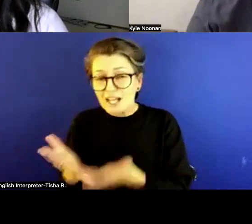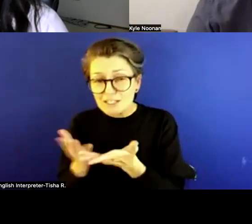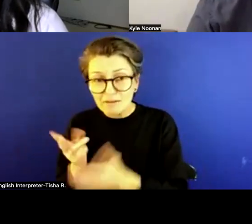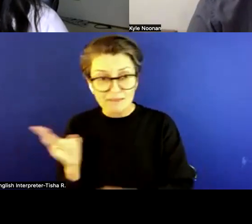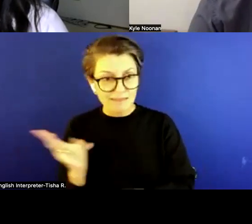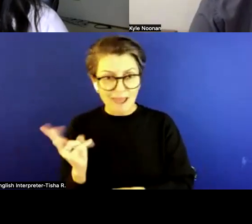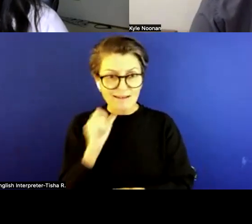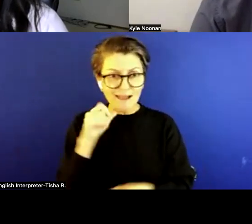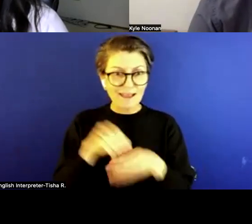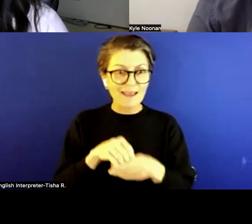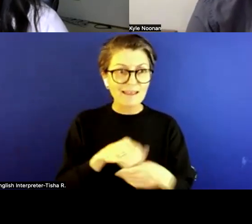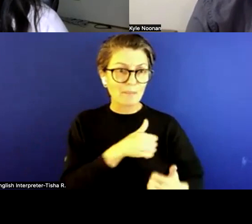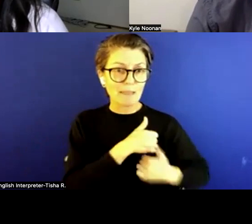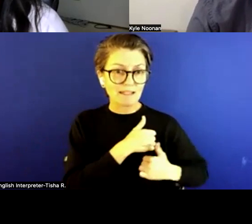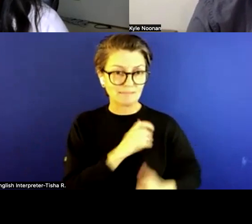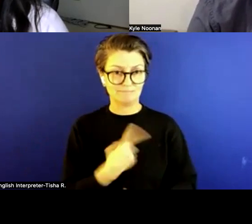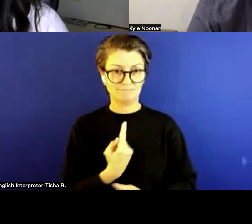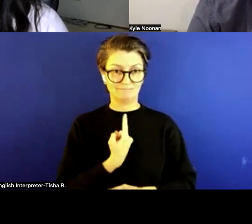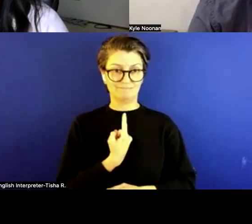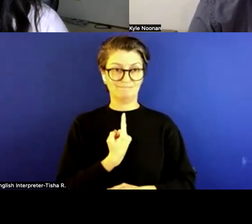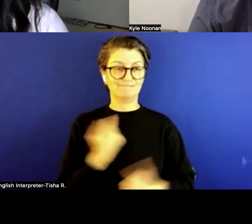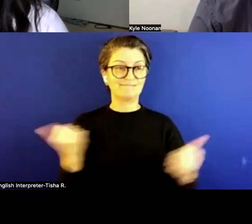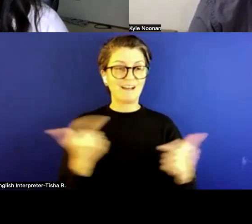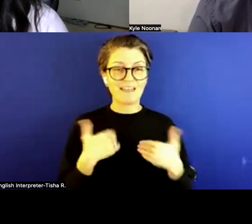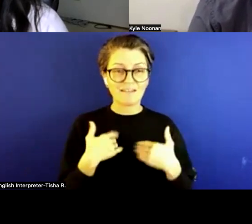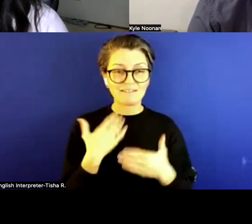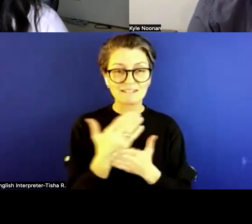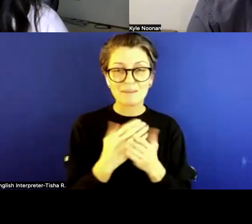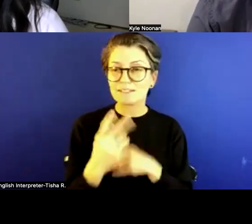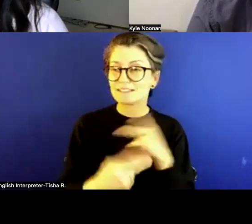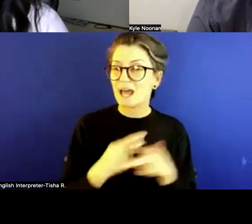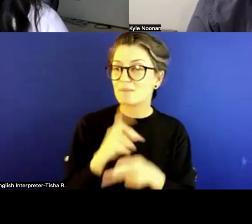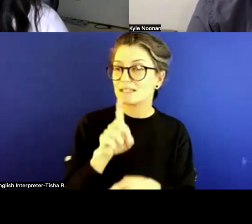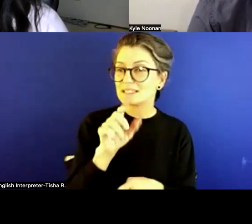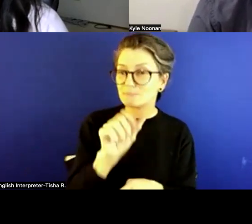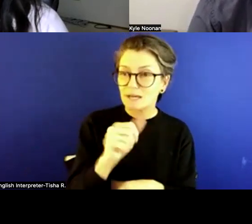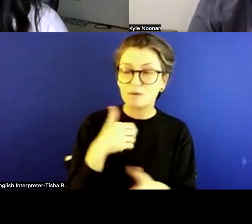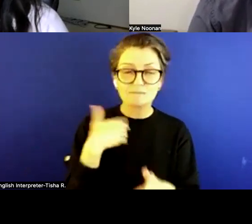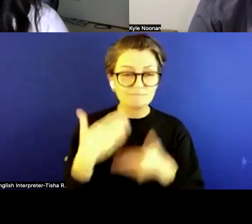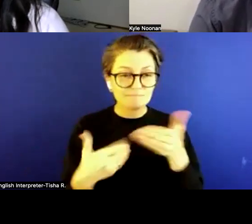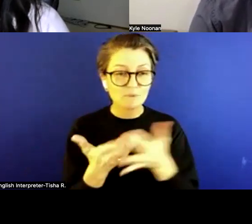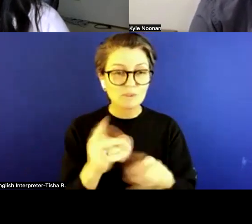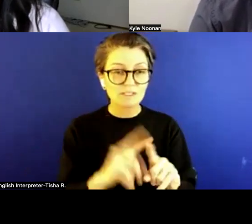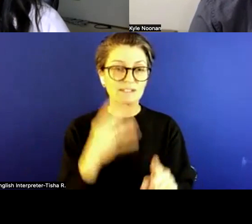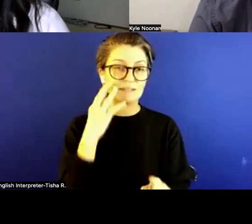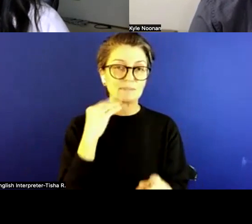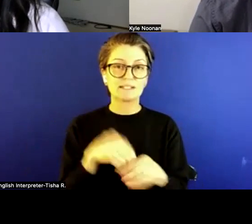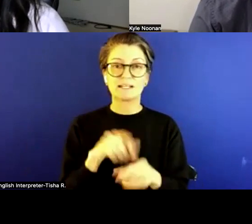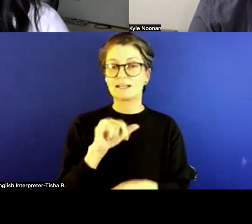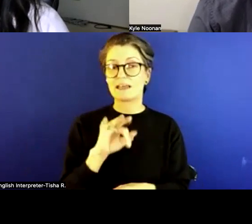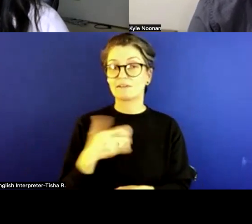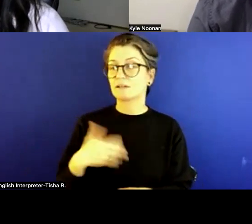us have some type of disability and we're going through our own experiences in life. And so, we can all just support each other. So This is